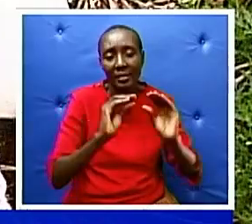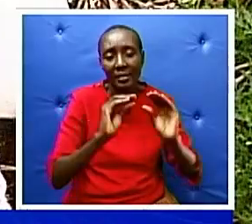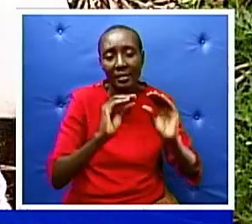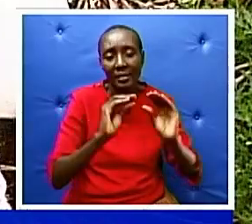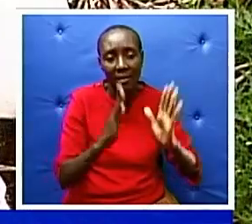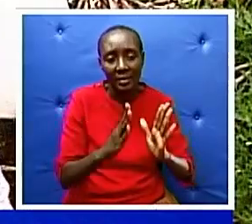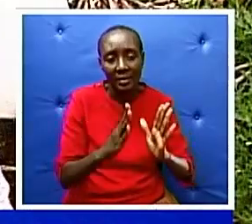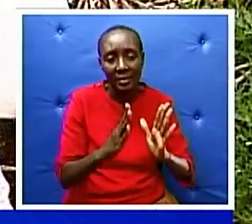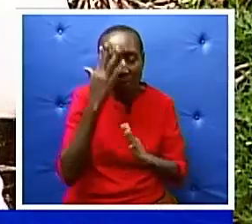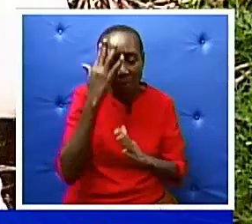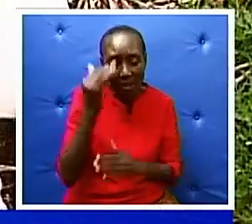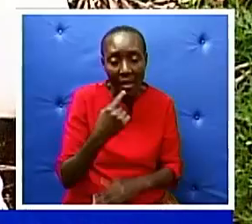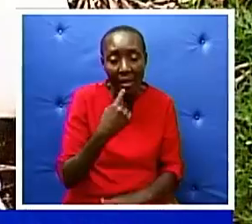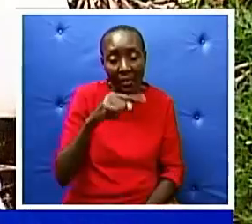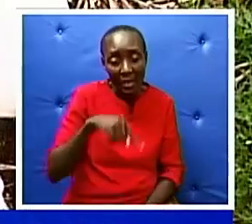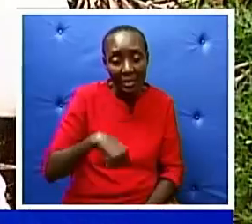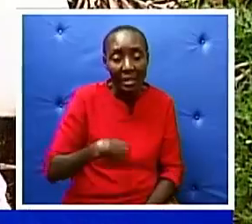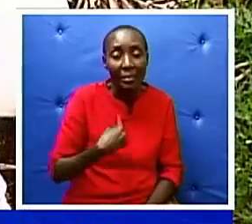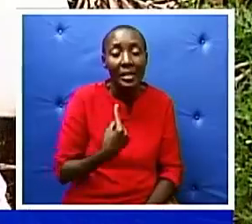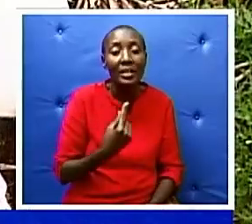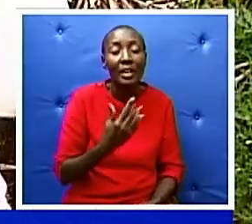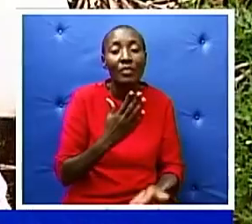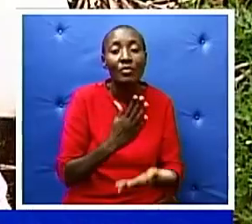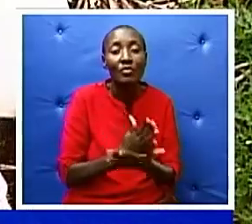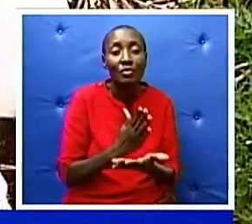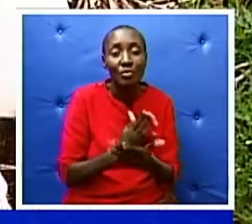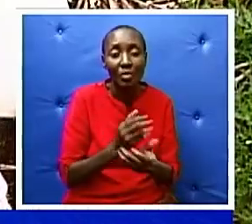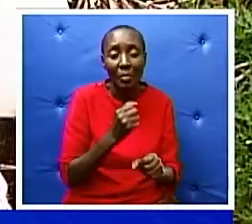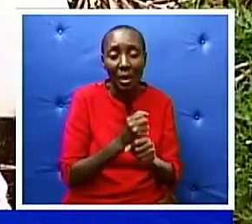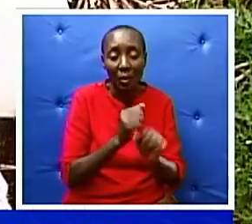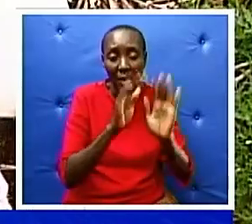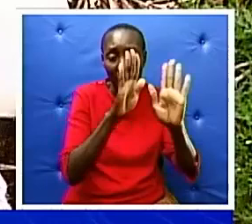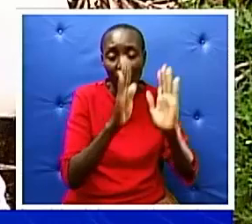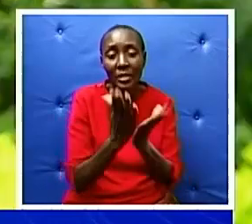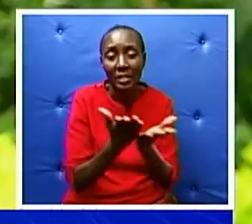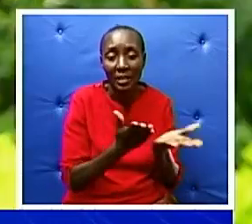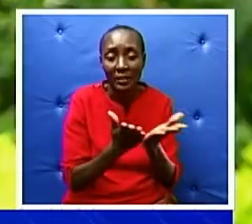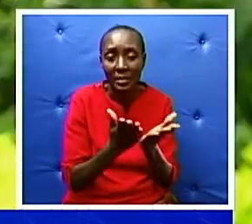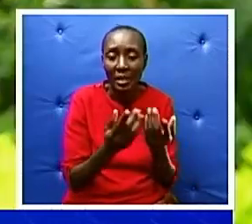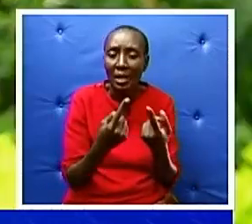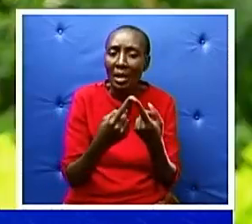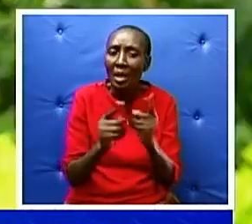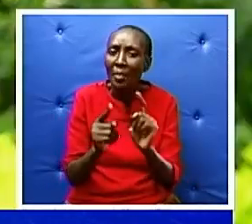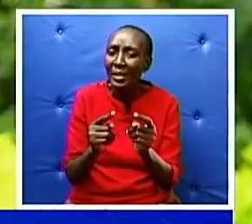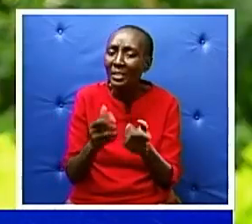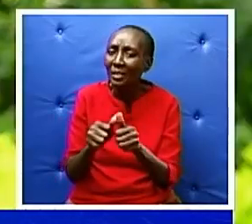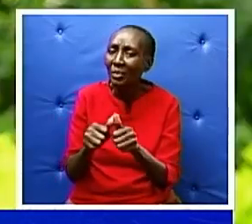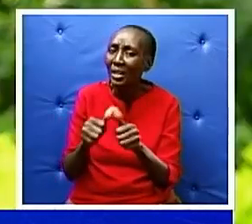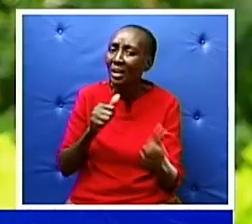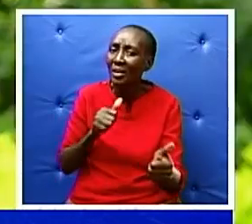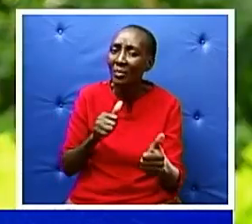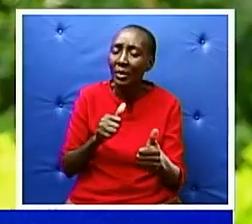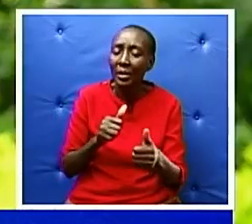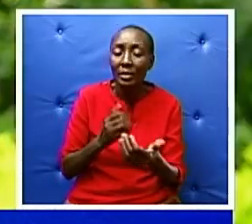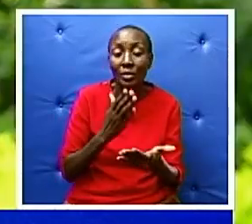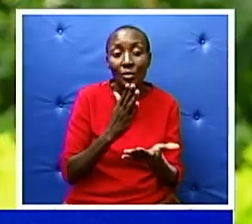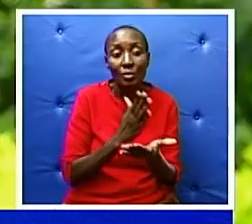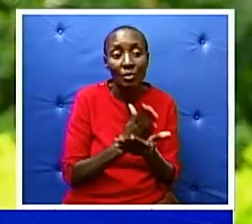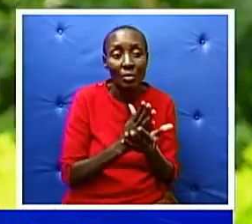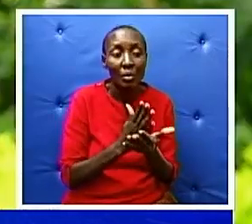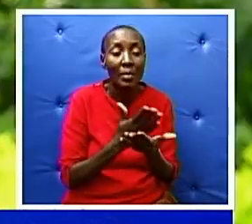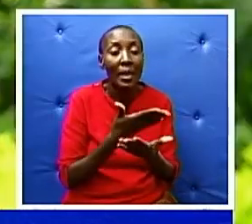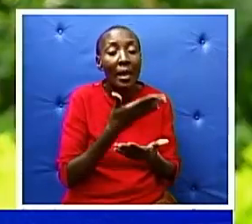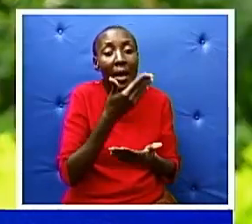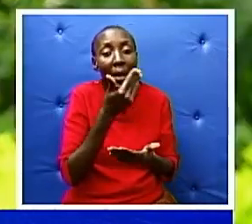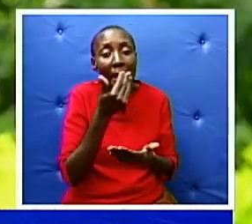much as I tell myself I do essential services. But if they don't want to show up? But I would rather mm-hmm. not having